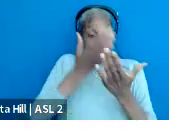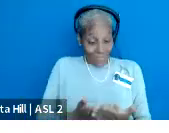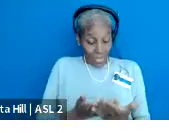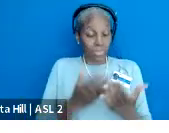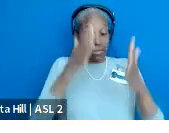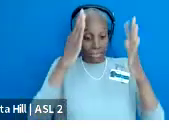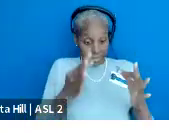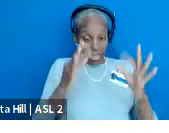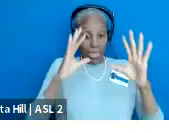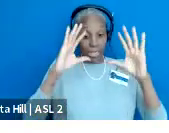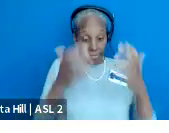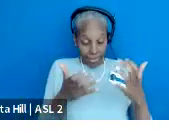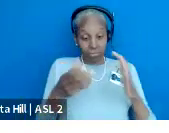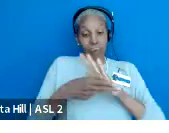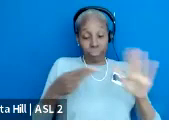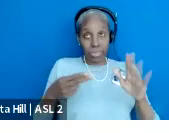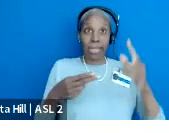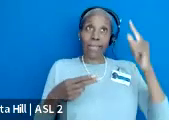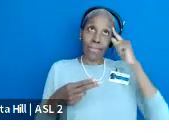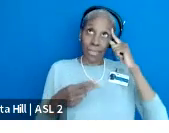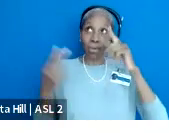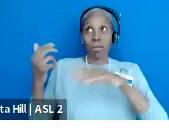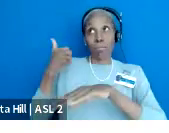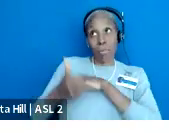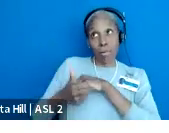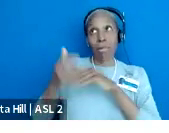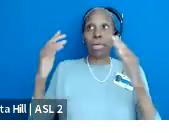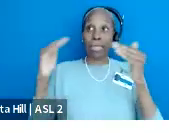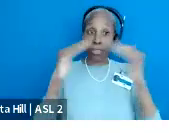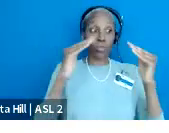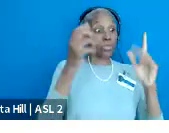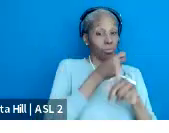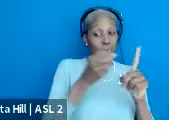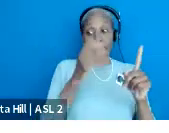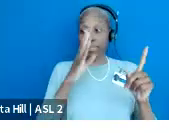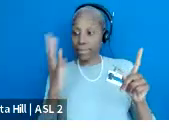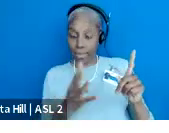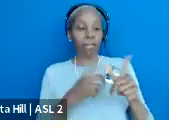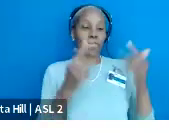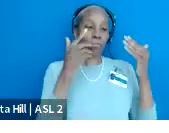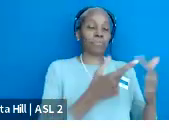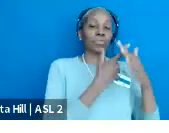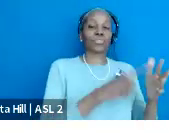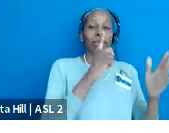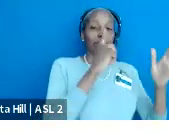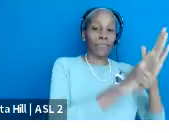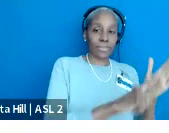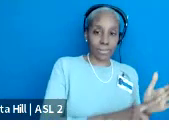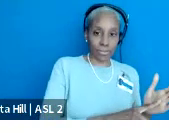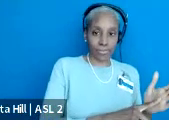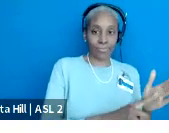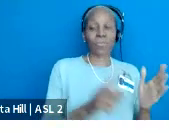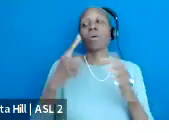and then to, if it is determined that we think the allegations rise to abuse and neglect, to conduct an investigation. We have processes both on the